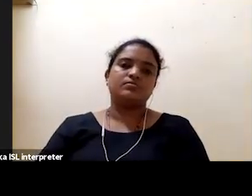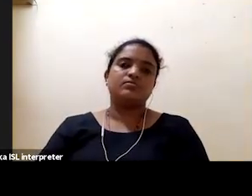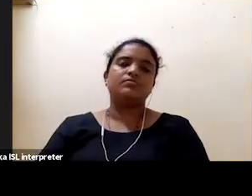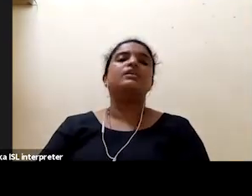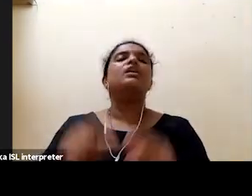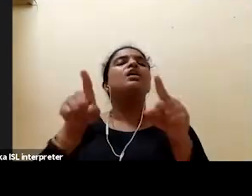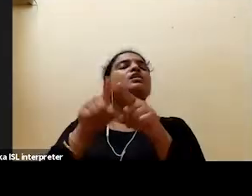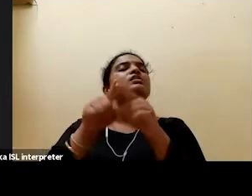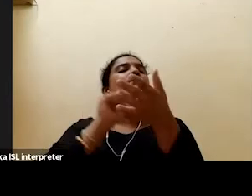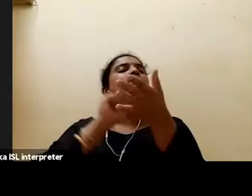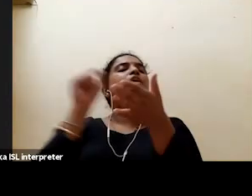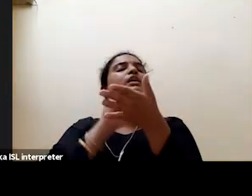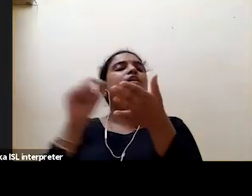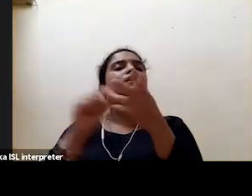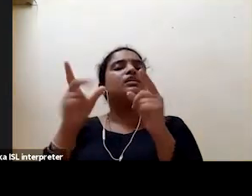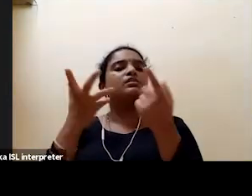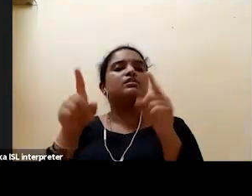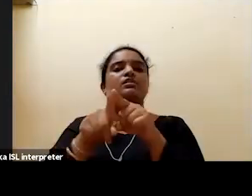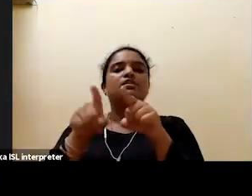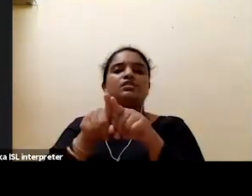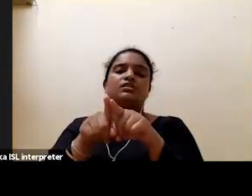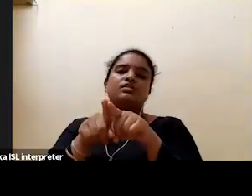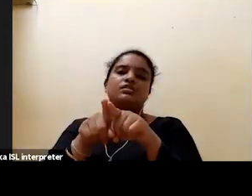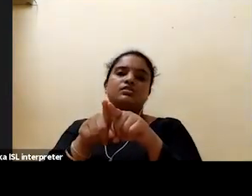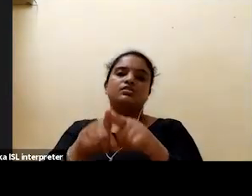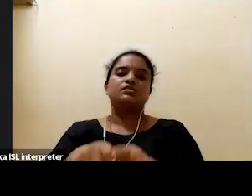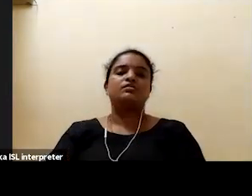writing a blog. Okay. Mm.